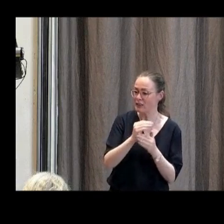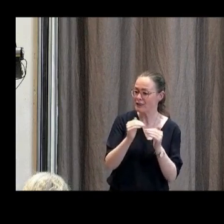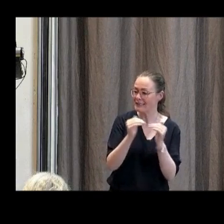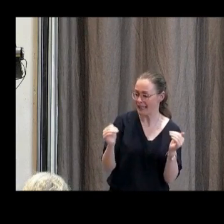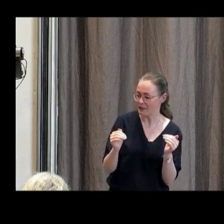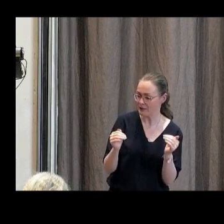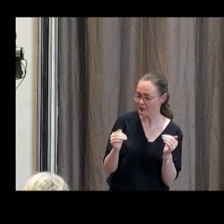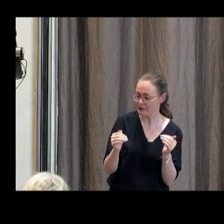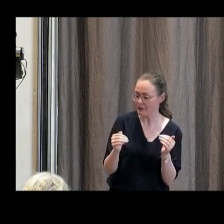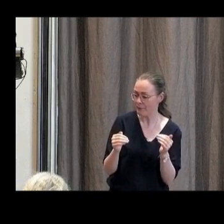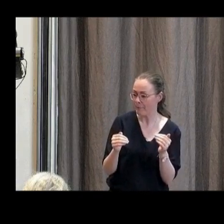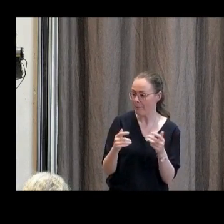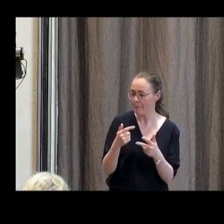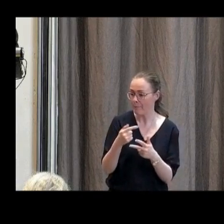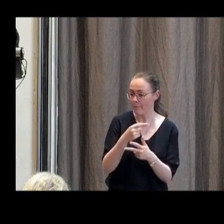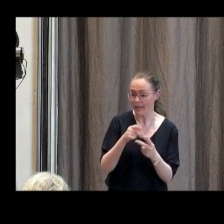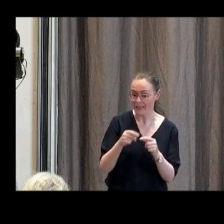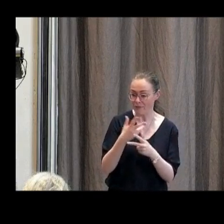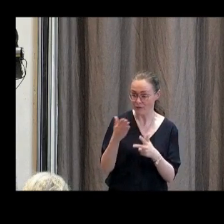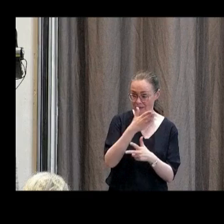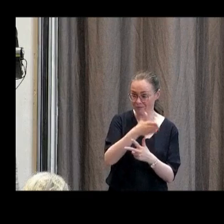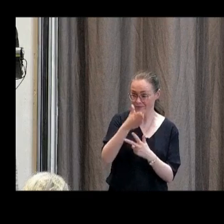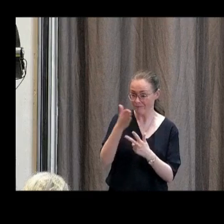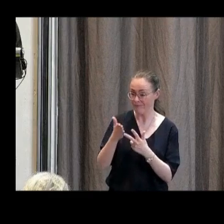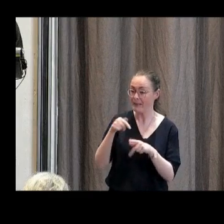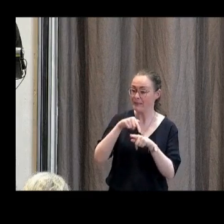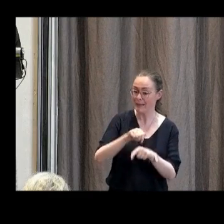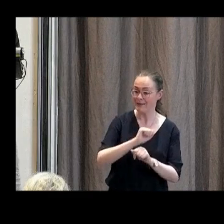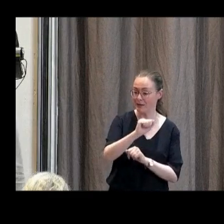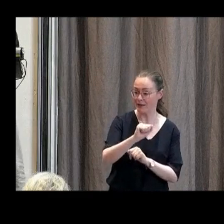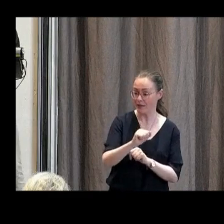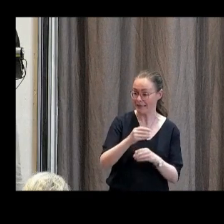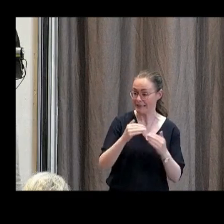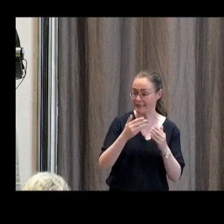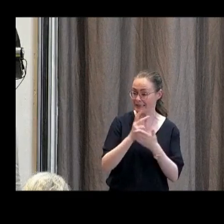stage, and were categorized as such into this study.